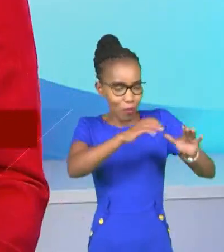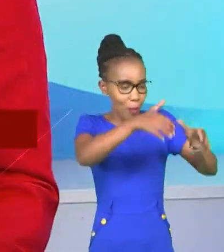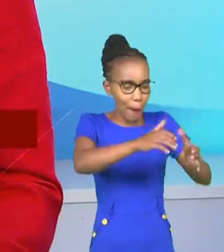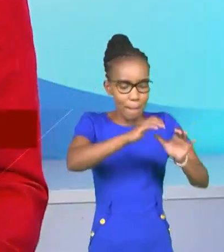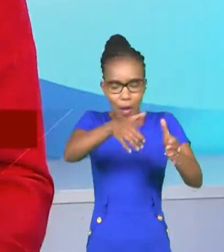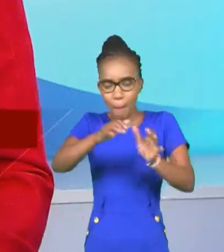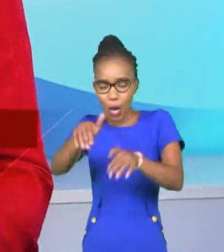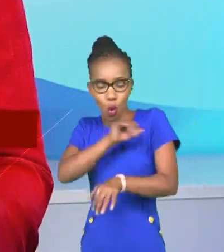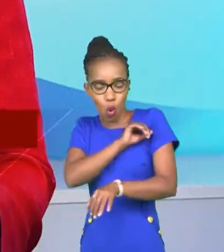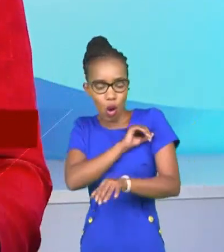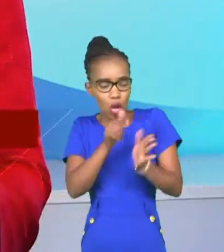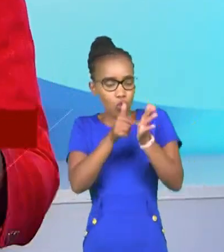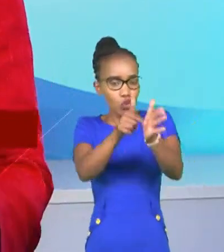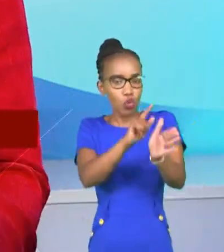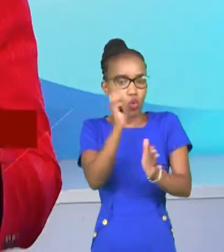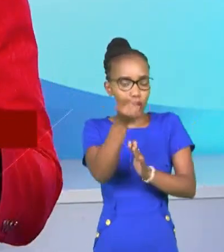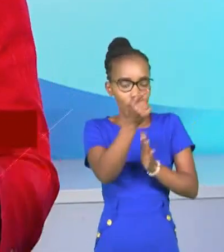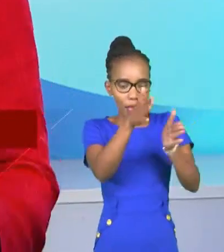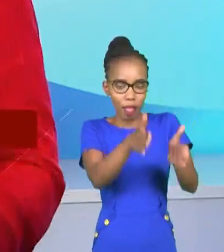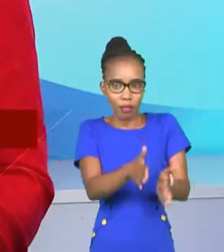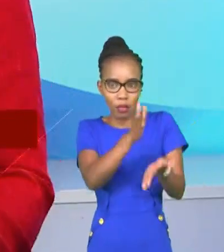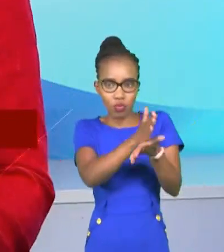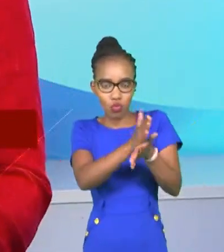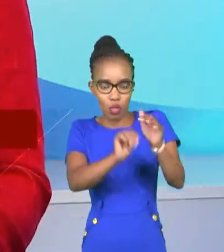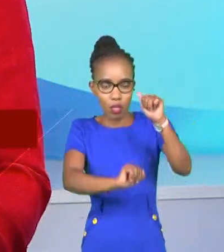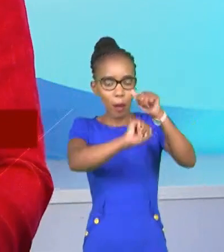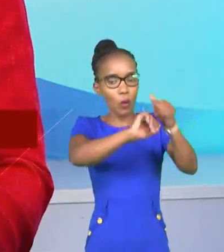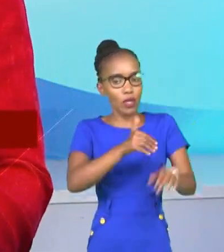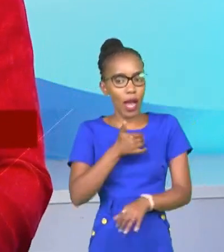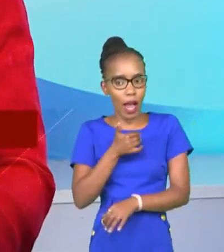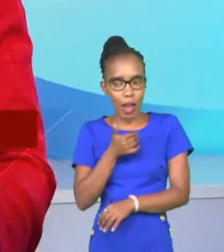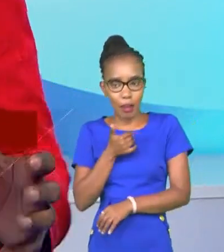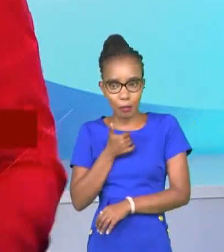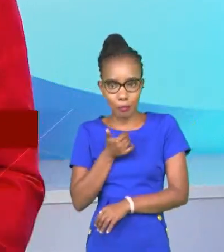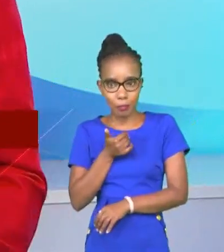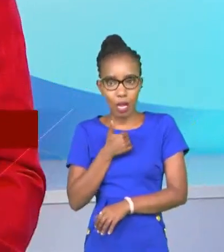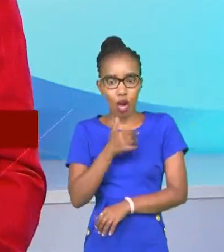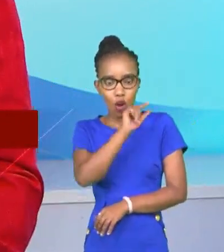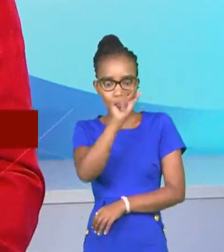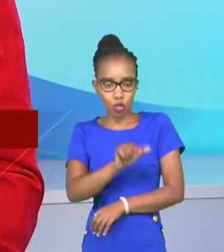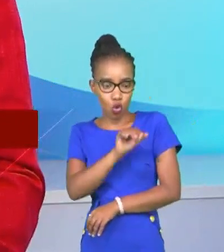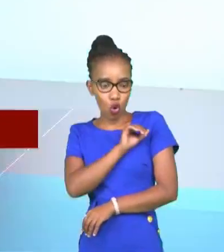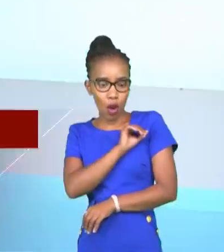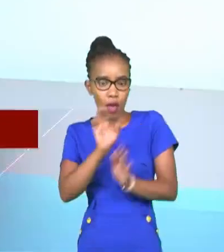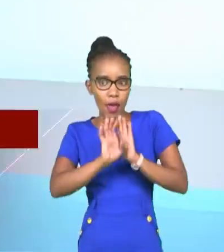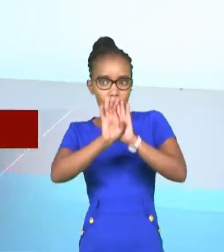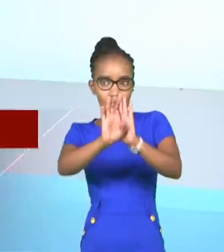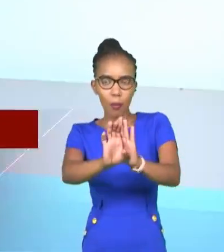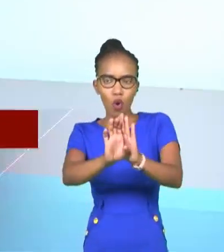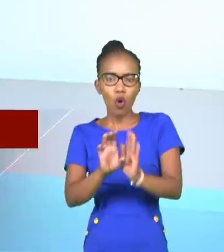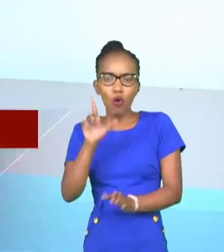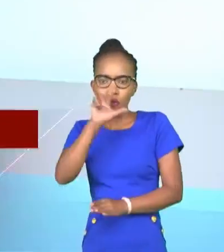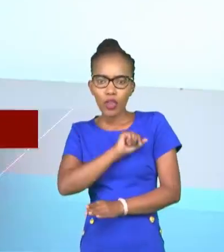to Kenyans that they indeed have the support base of their region. For example, they just